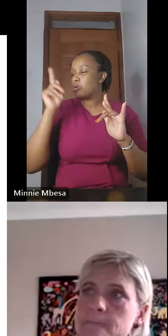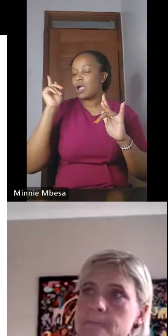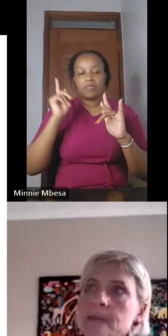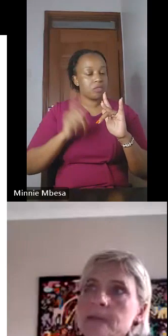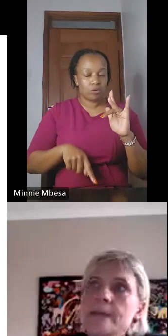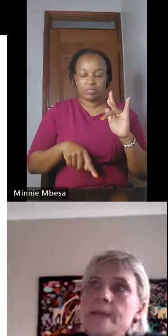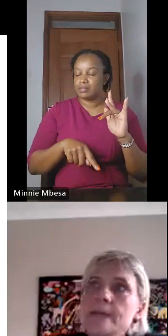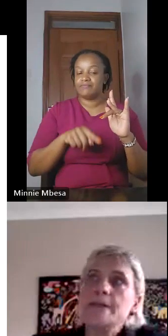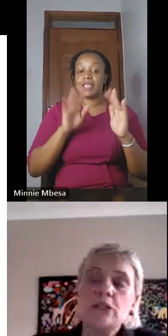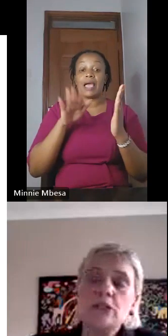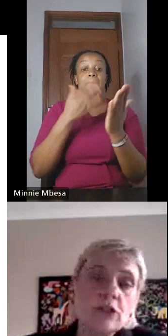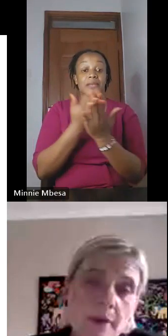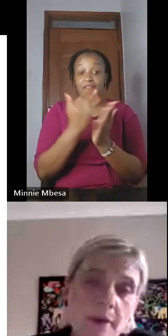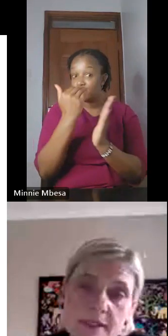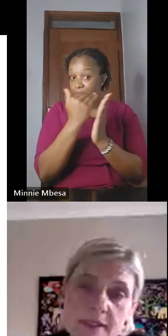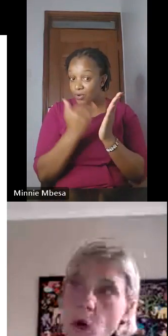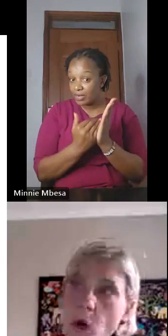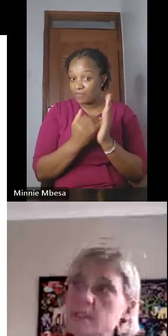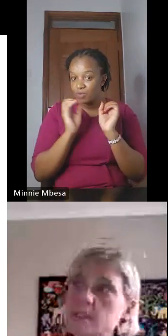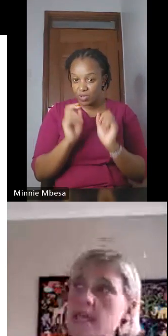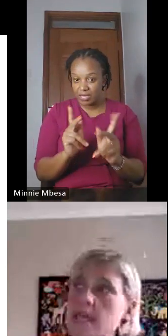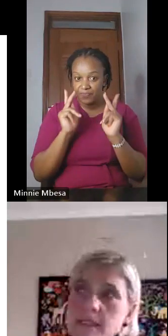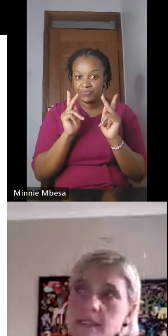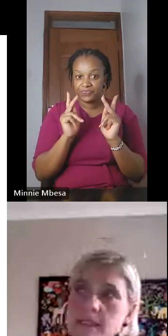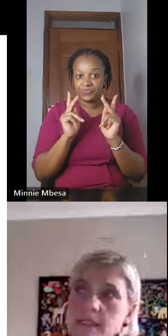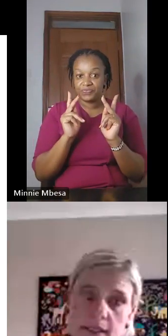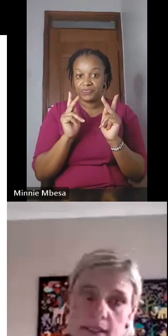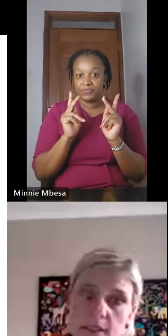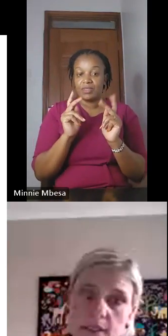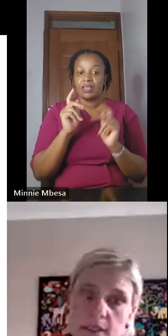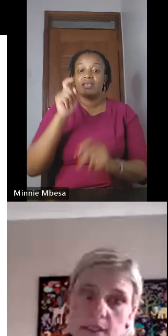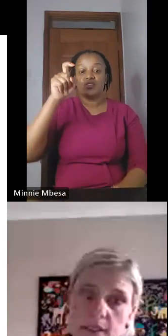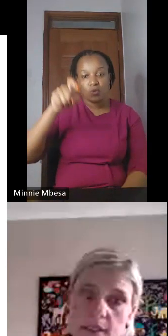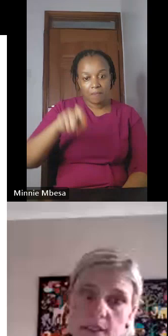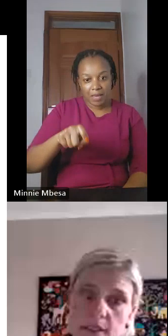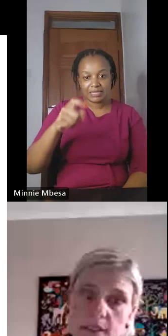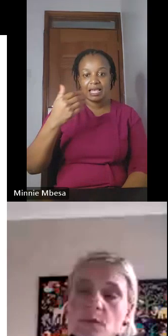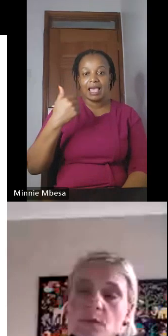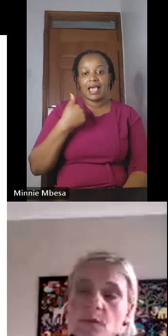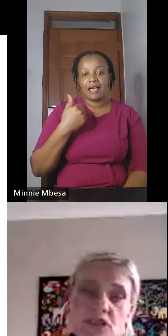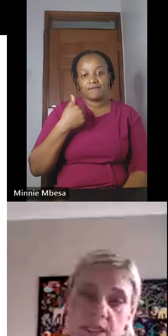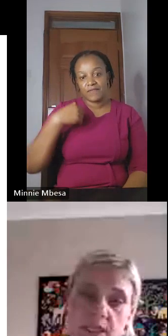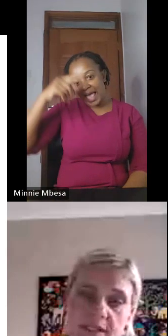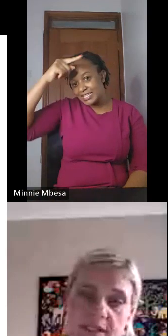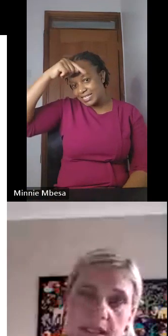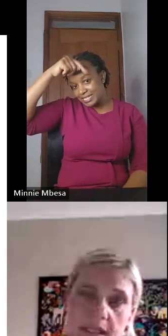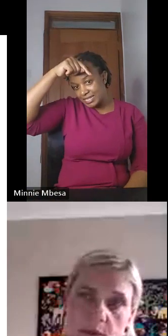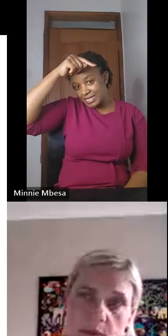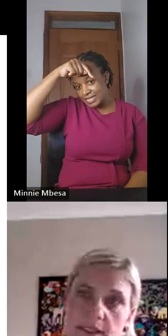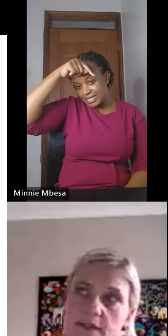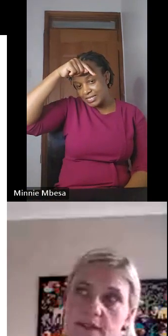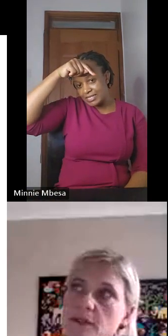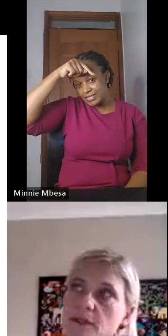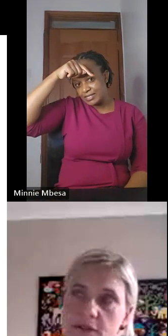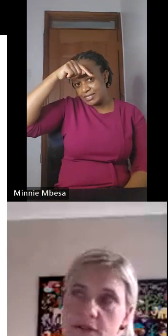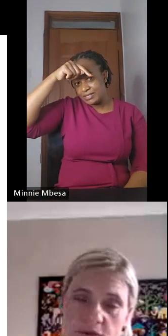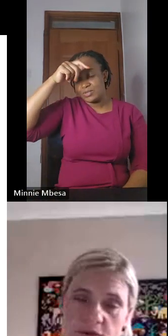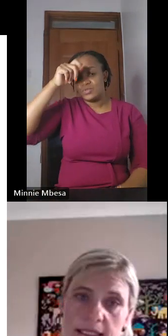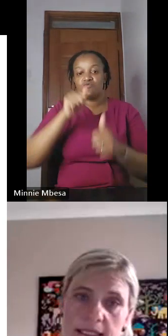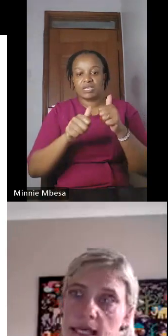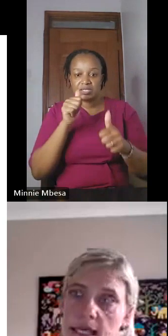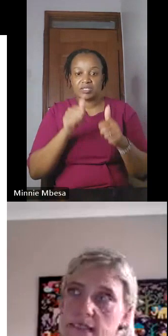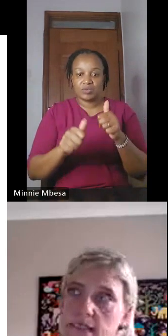Okay. You must hold an undergraduate degree, which we consider equivalent to